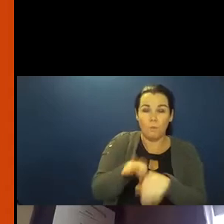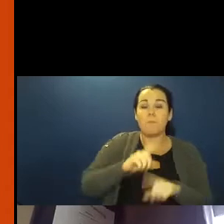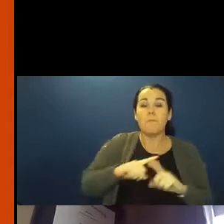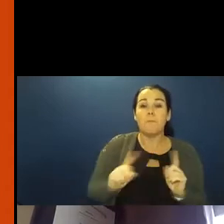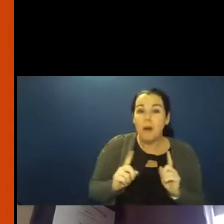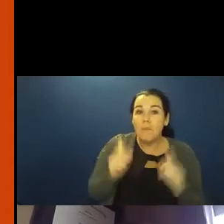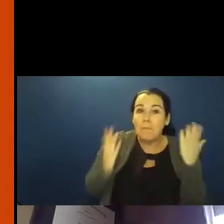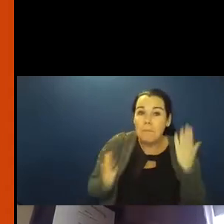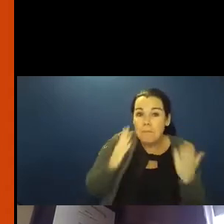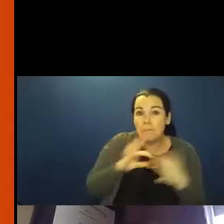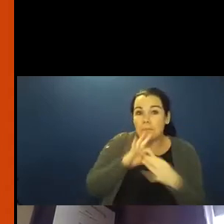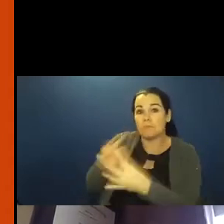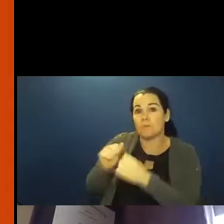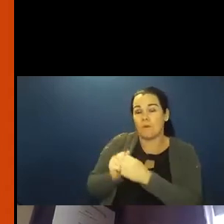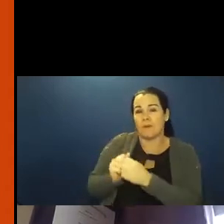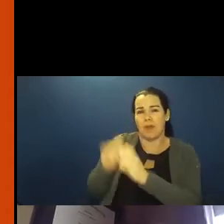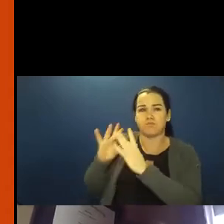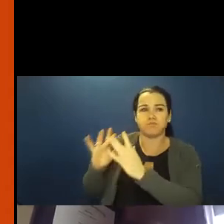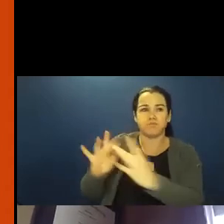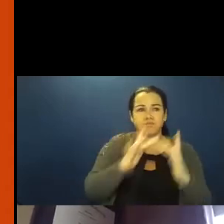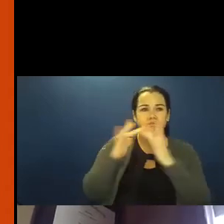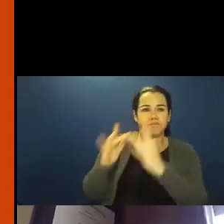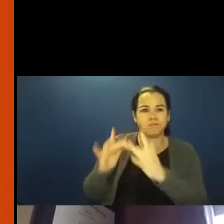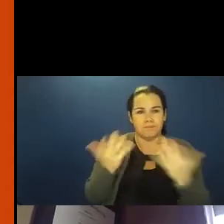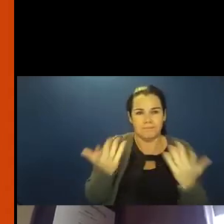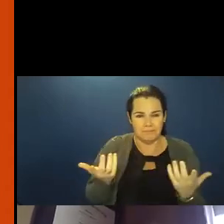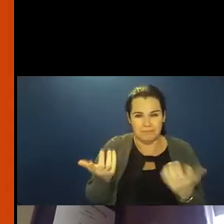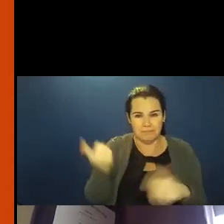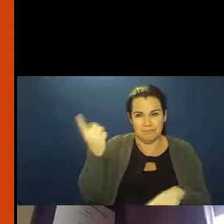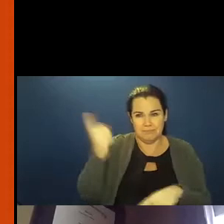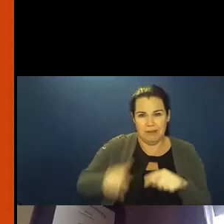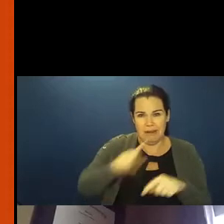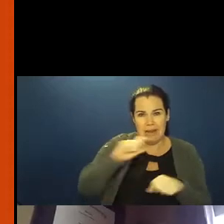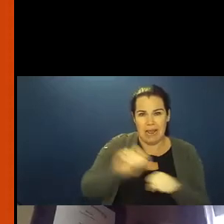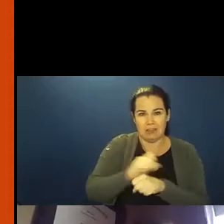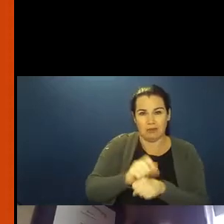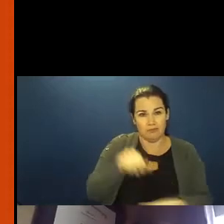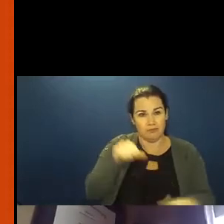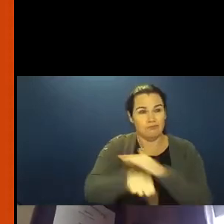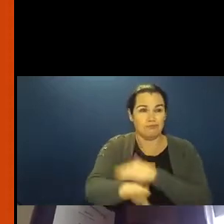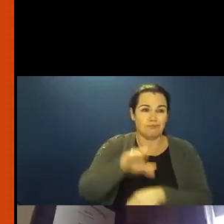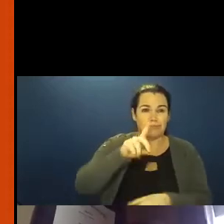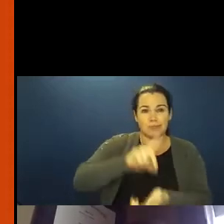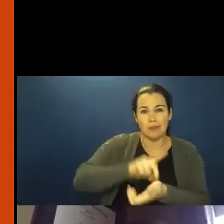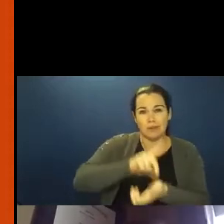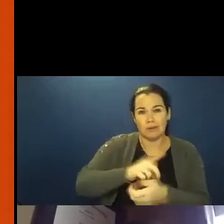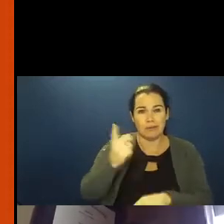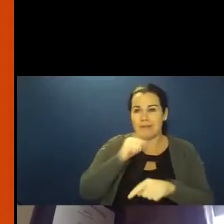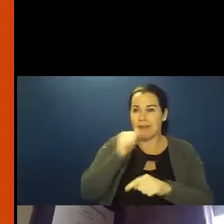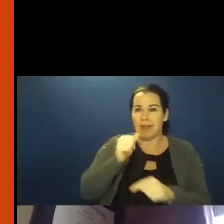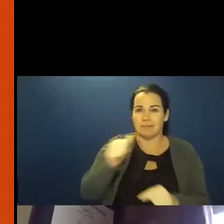this overall networking effect of not being able to access medical care and not being